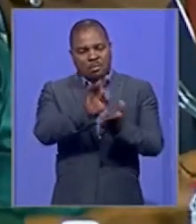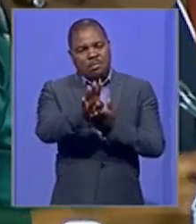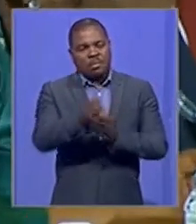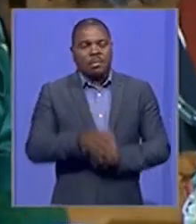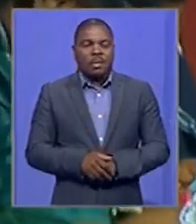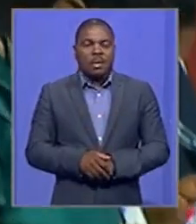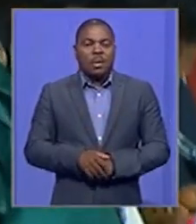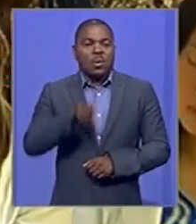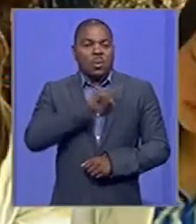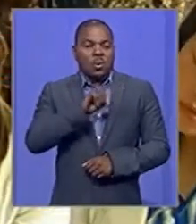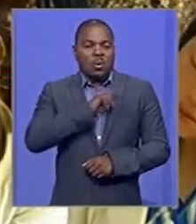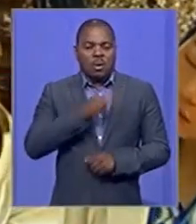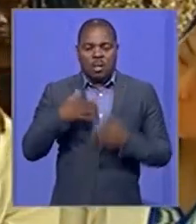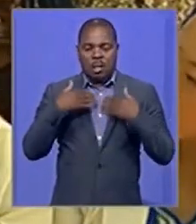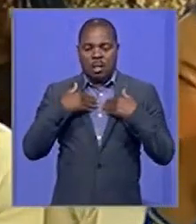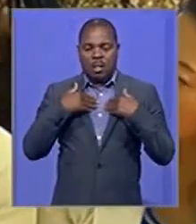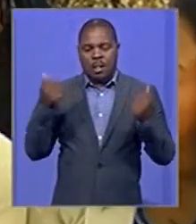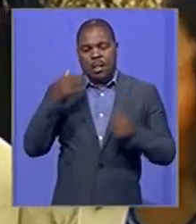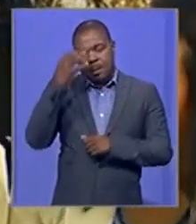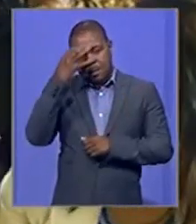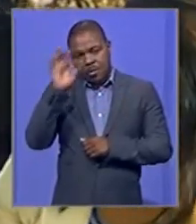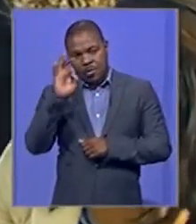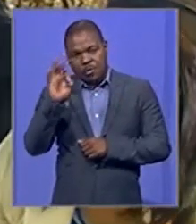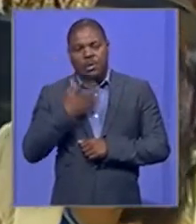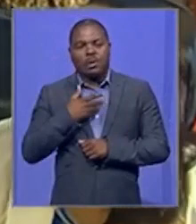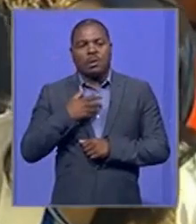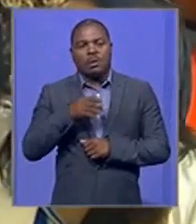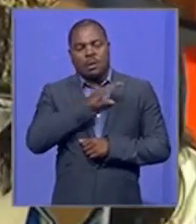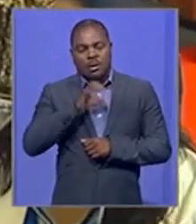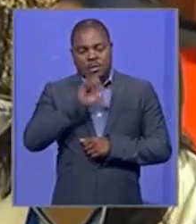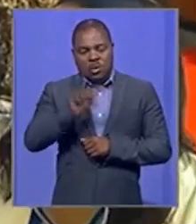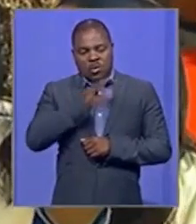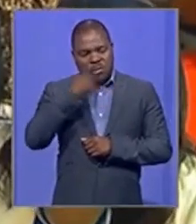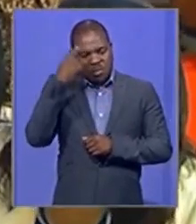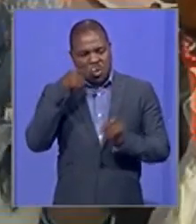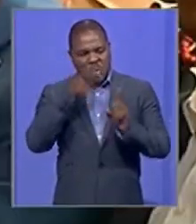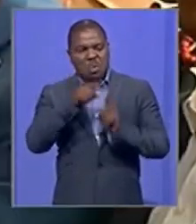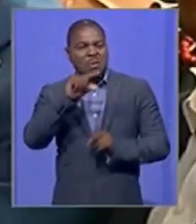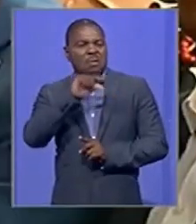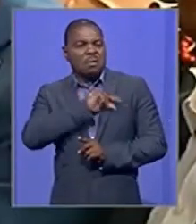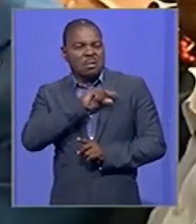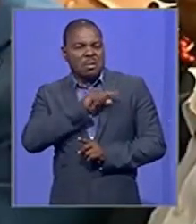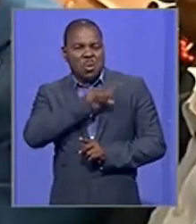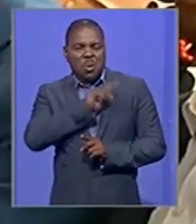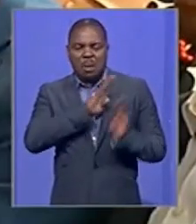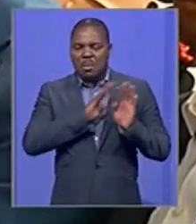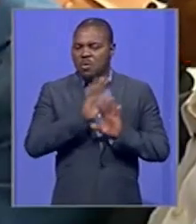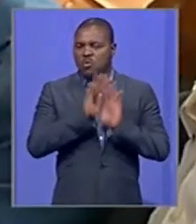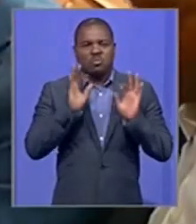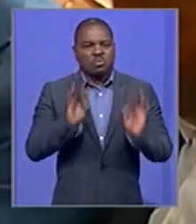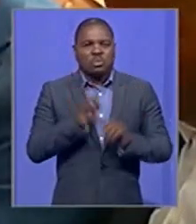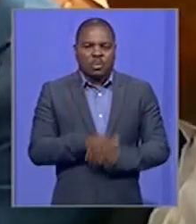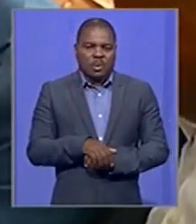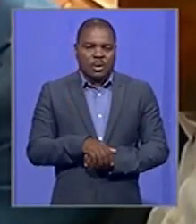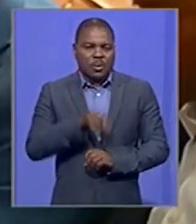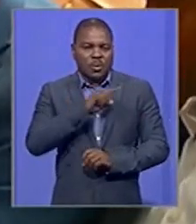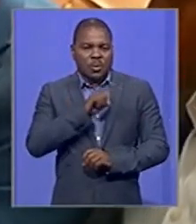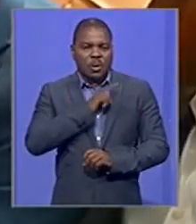gore mokgatlho wa Health Professions of South Africa o mmone molato wa maitshwaro a sa lolamang tebang le molwetse kwa bookelong